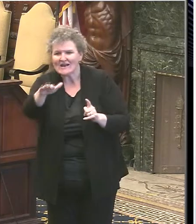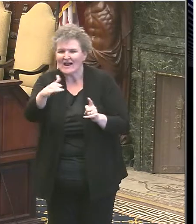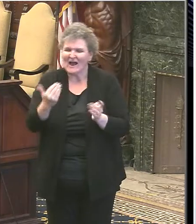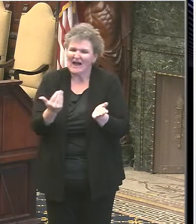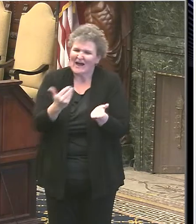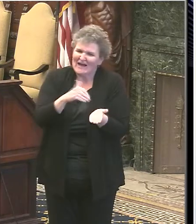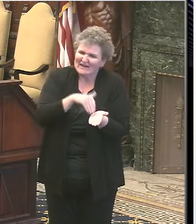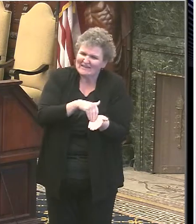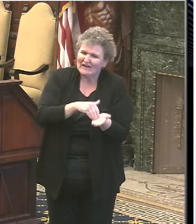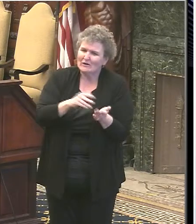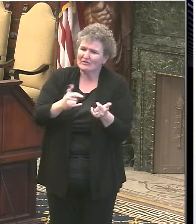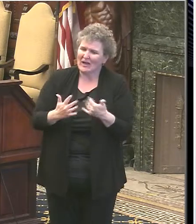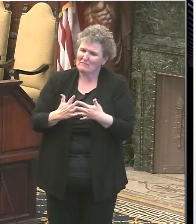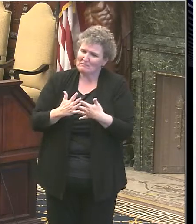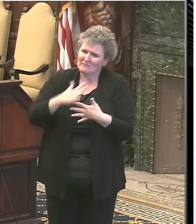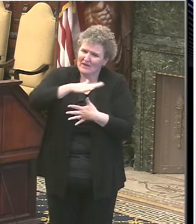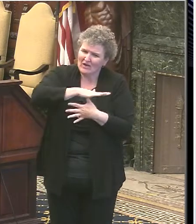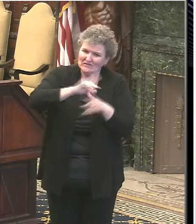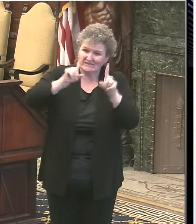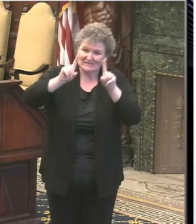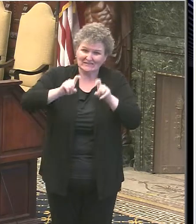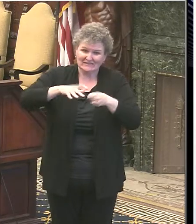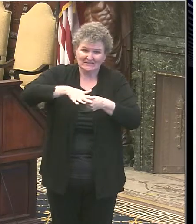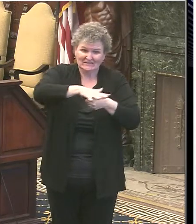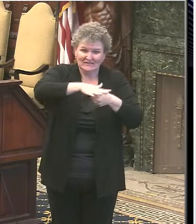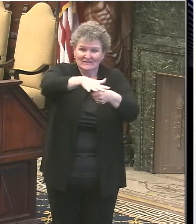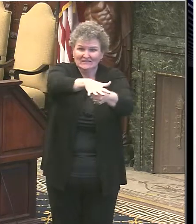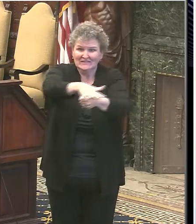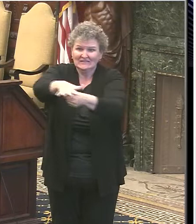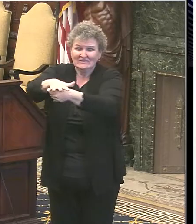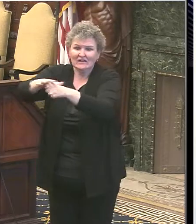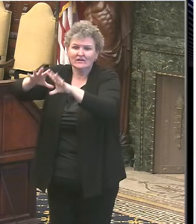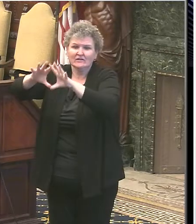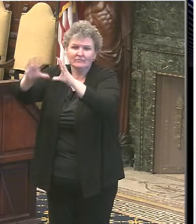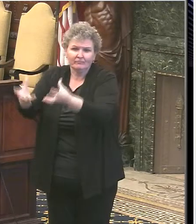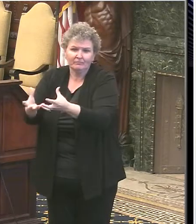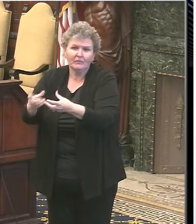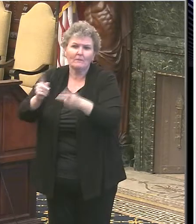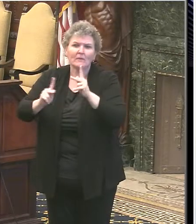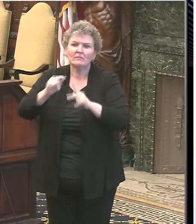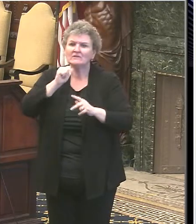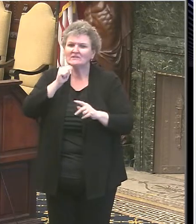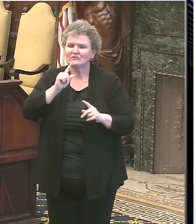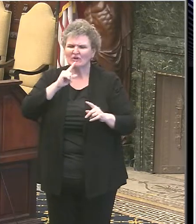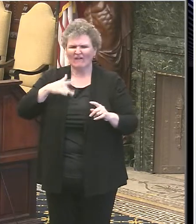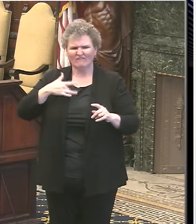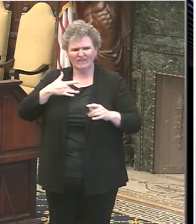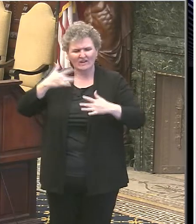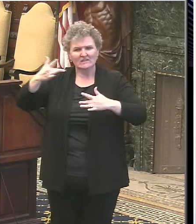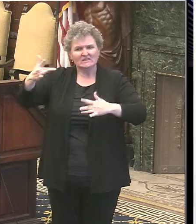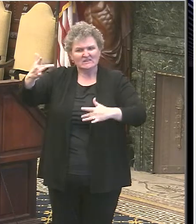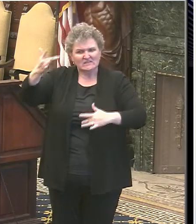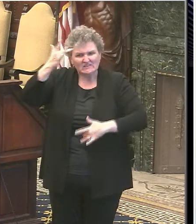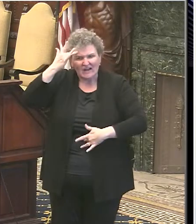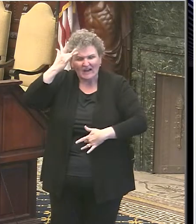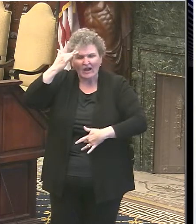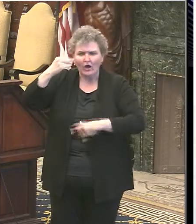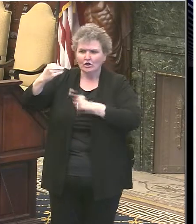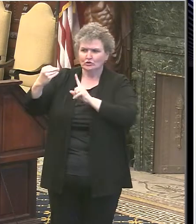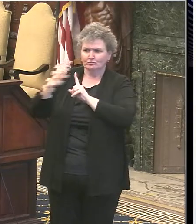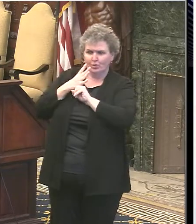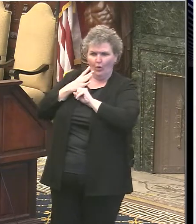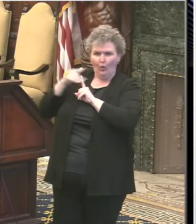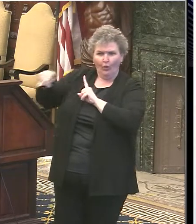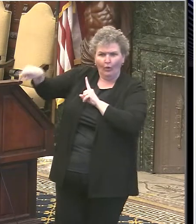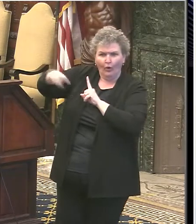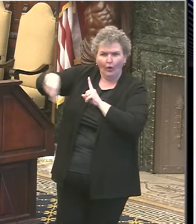priority for the testing sites and for the city as a whole to test people who have symptoms and to test people who have been exposed to COVID. Those are people who are more